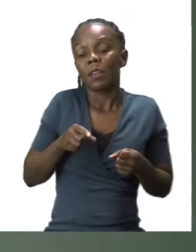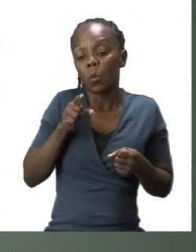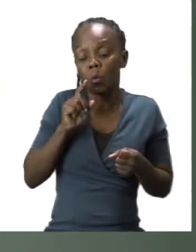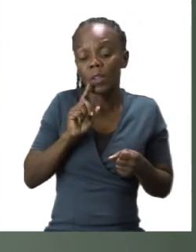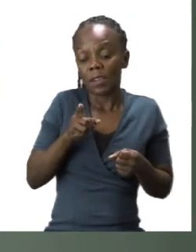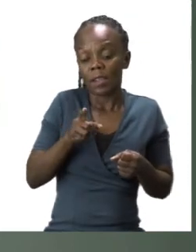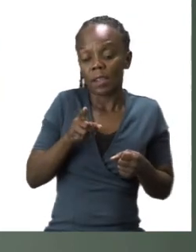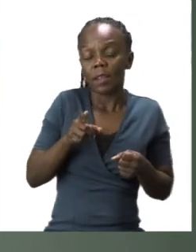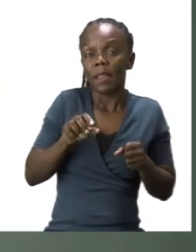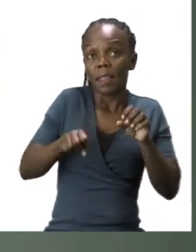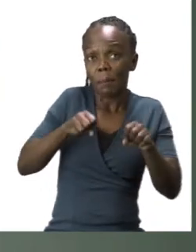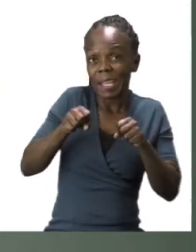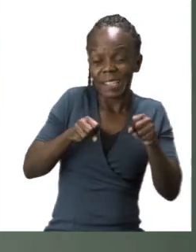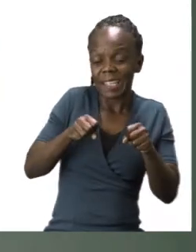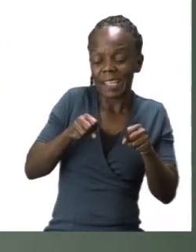his.